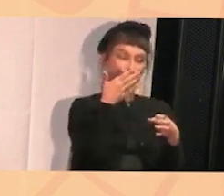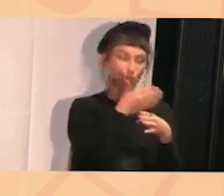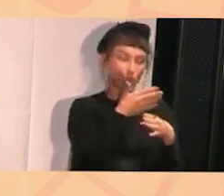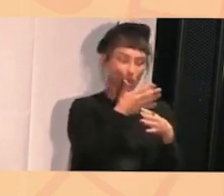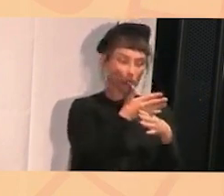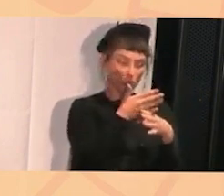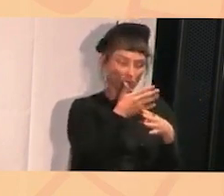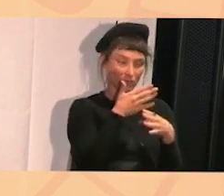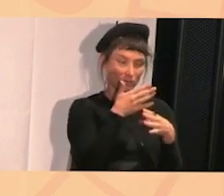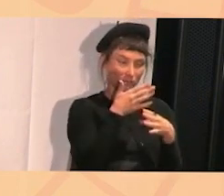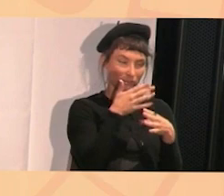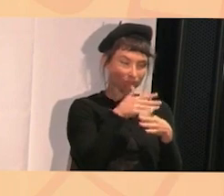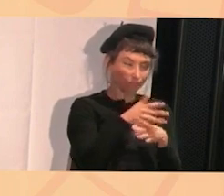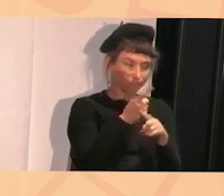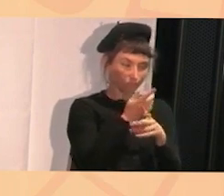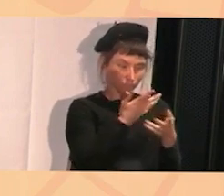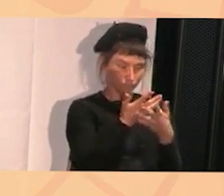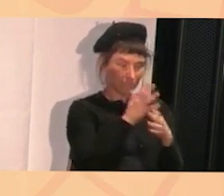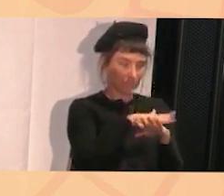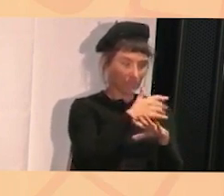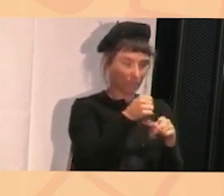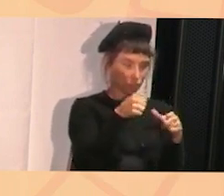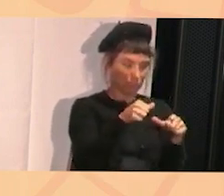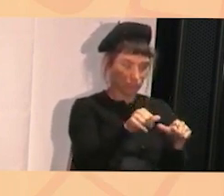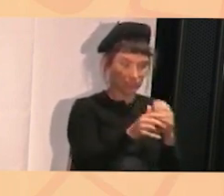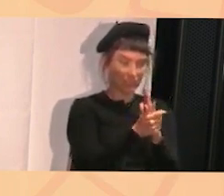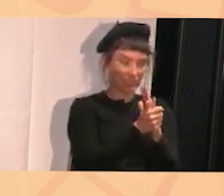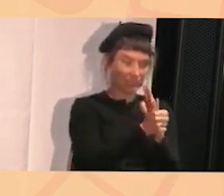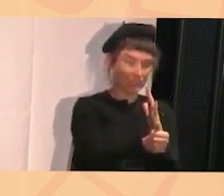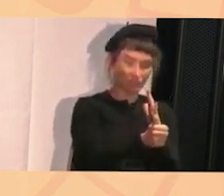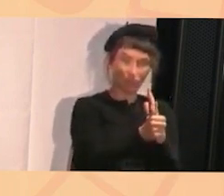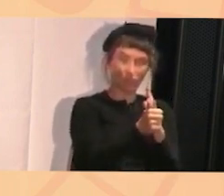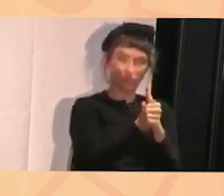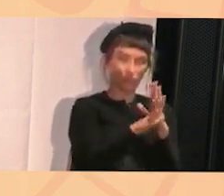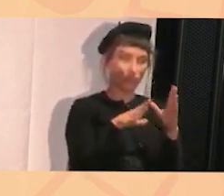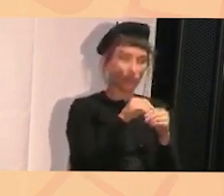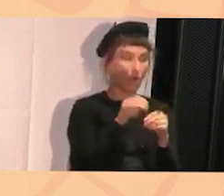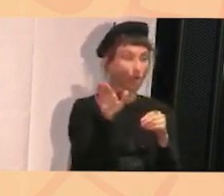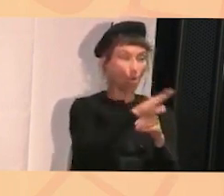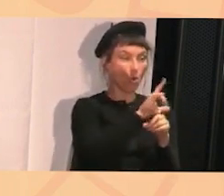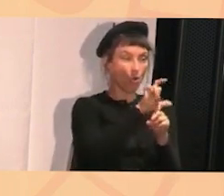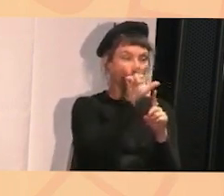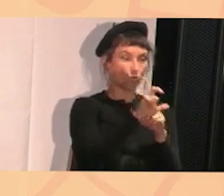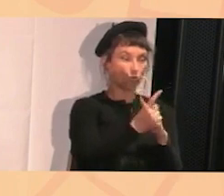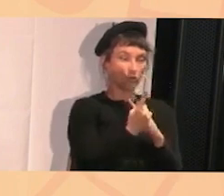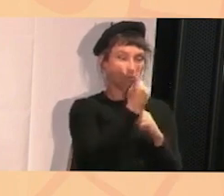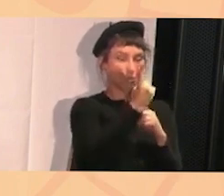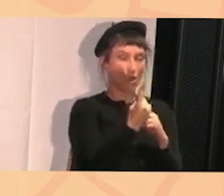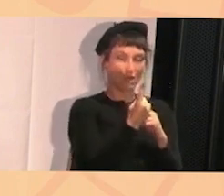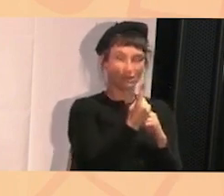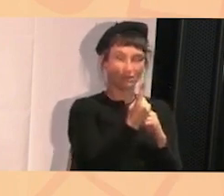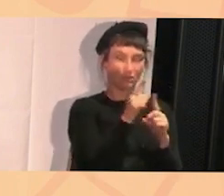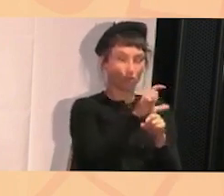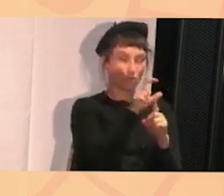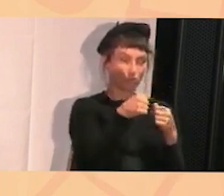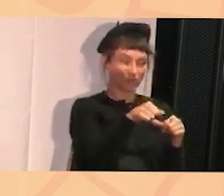and the ability to be able to get everybody's culture involved in the one cultural